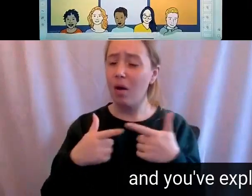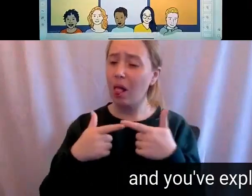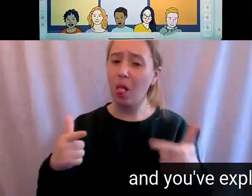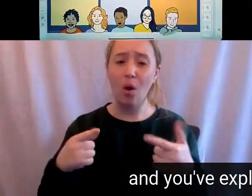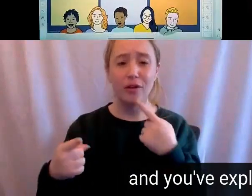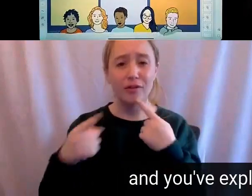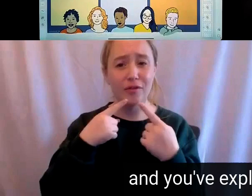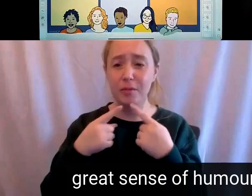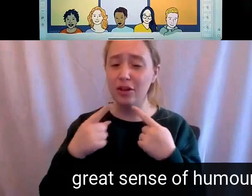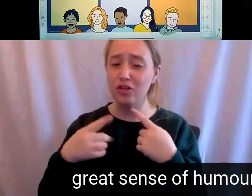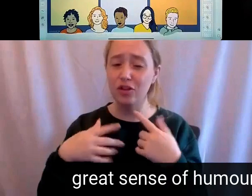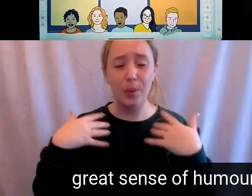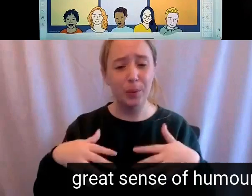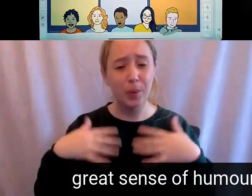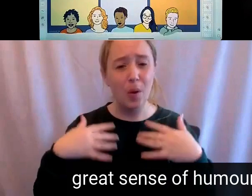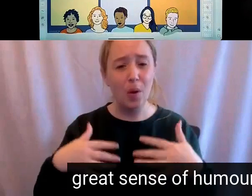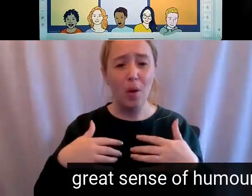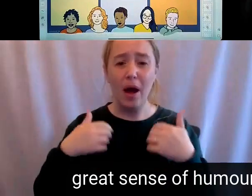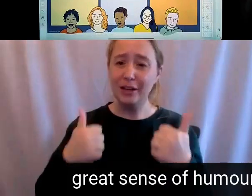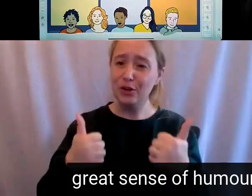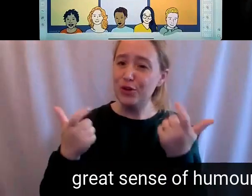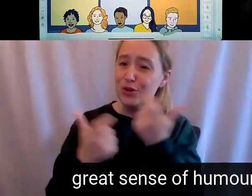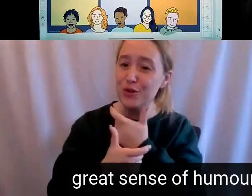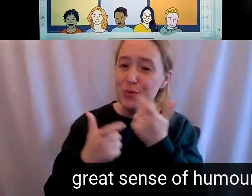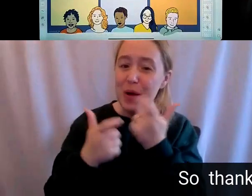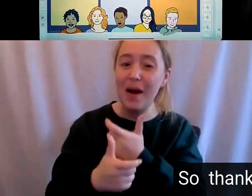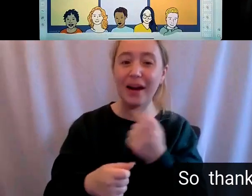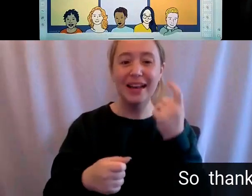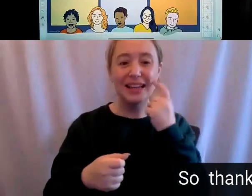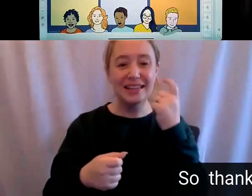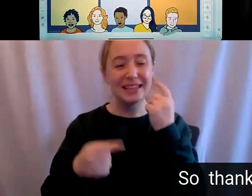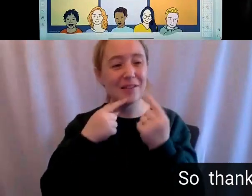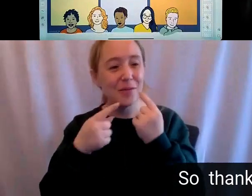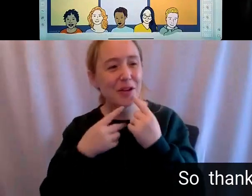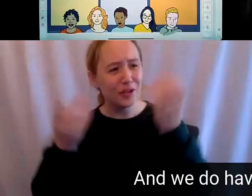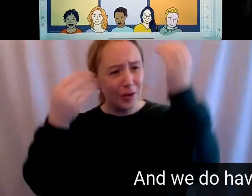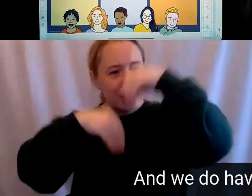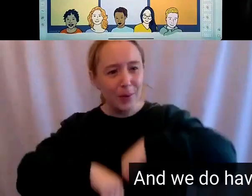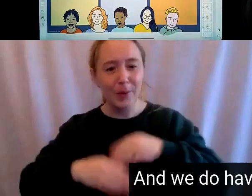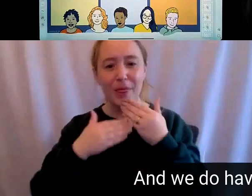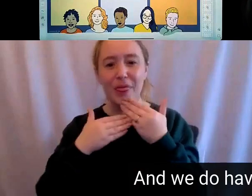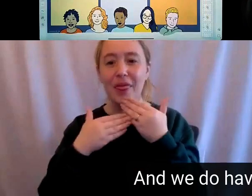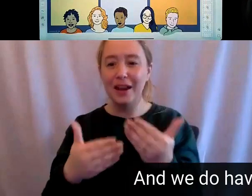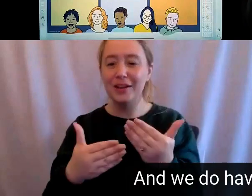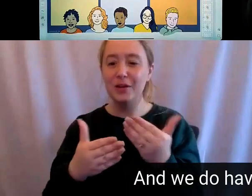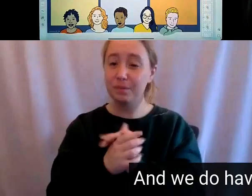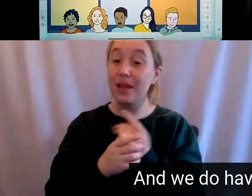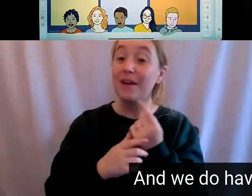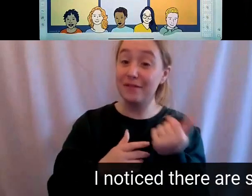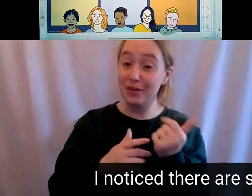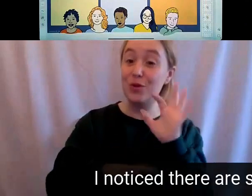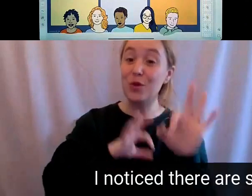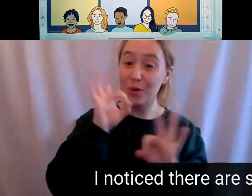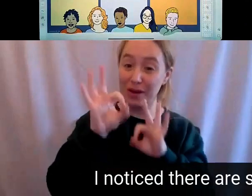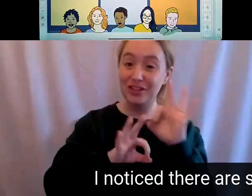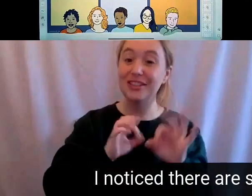you've explained things with a great sense of humour and such an easy way. So thank you for that. And we do have a few questions, and